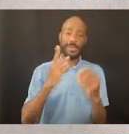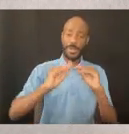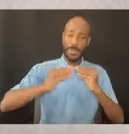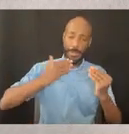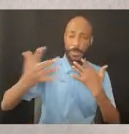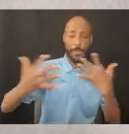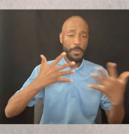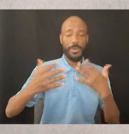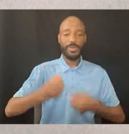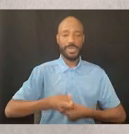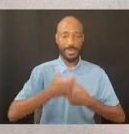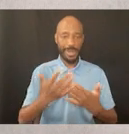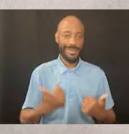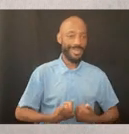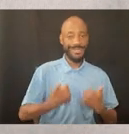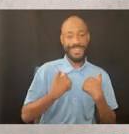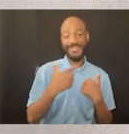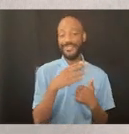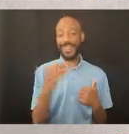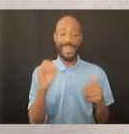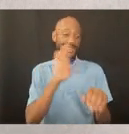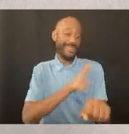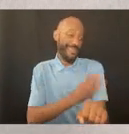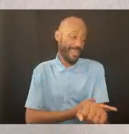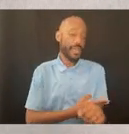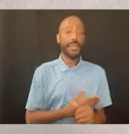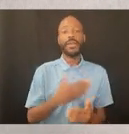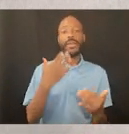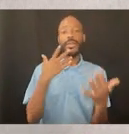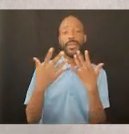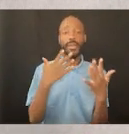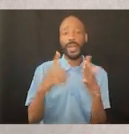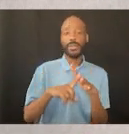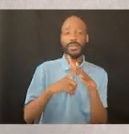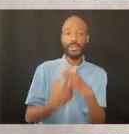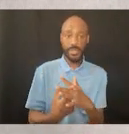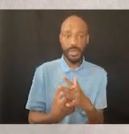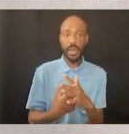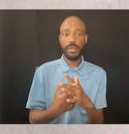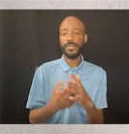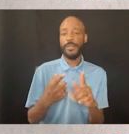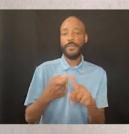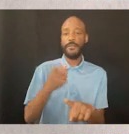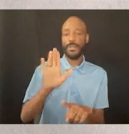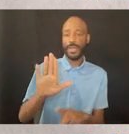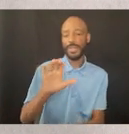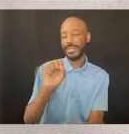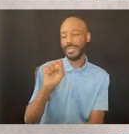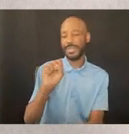and energy. His colors originate from his synesthesia, where he sees his emotions as